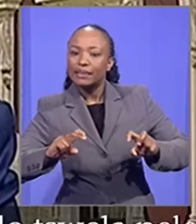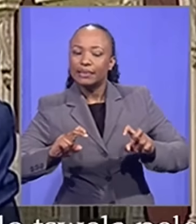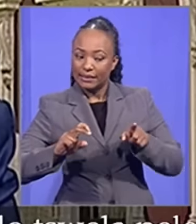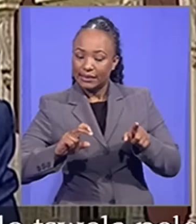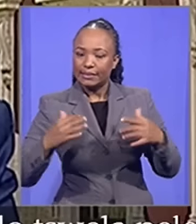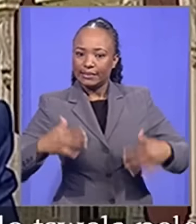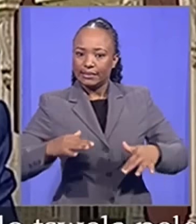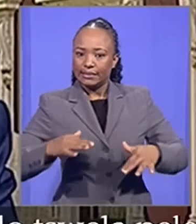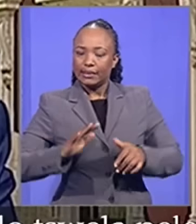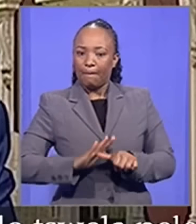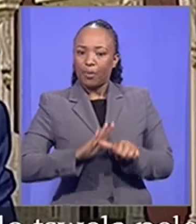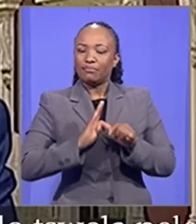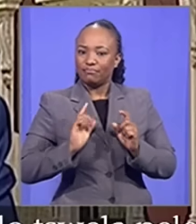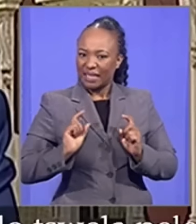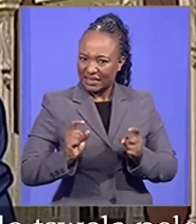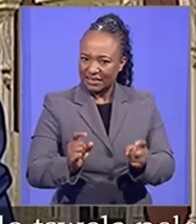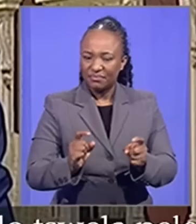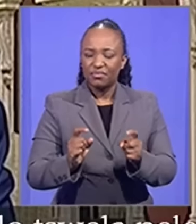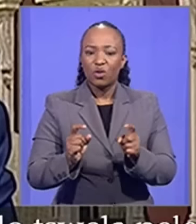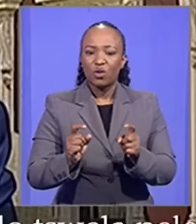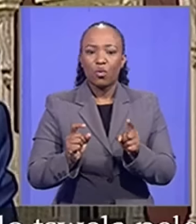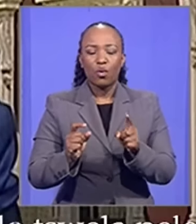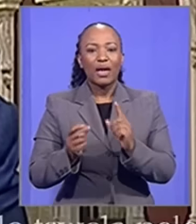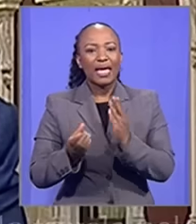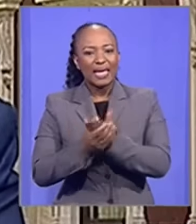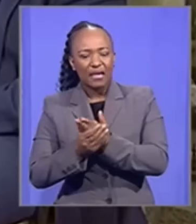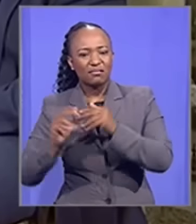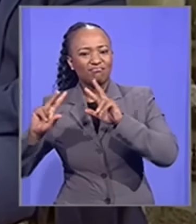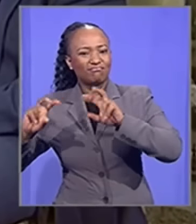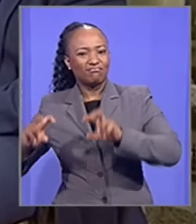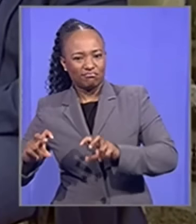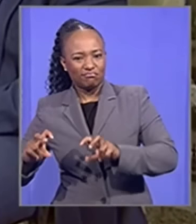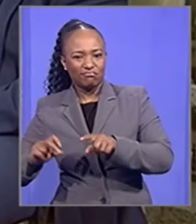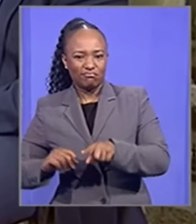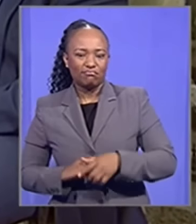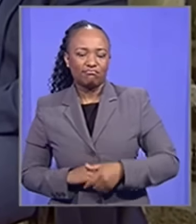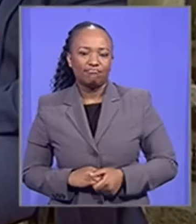urgency, really because it is a case study of the deficiencies.